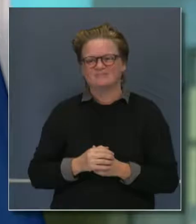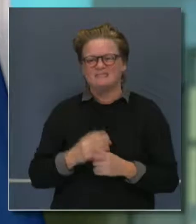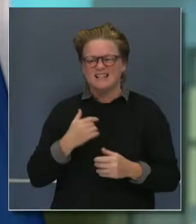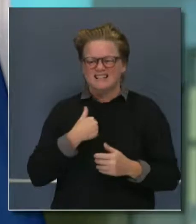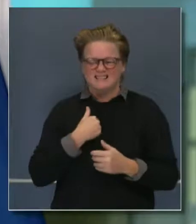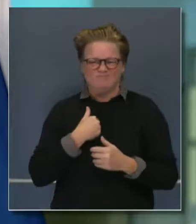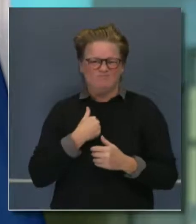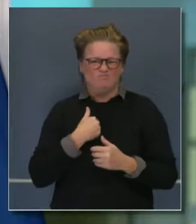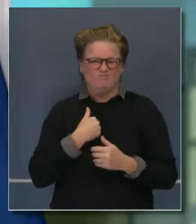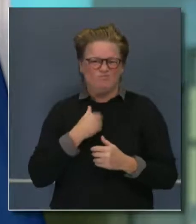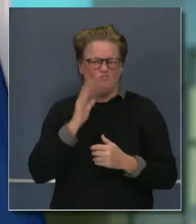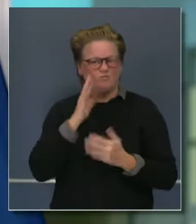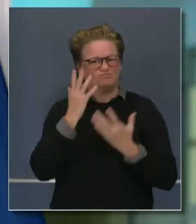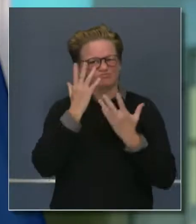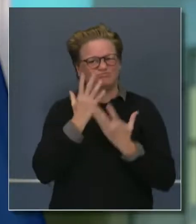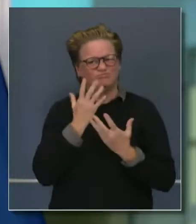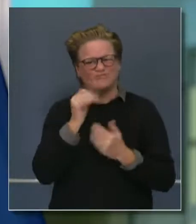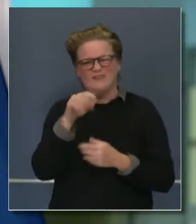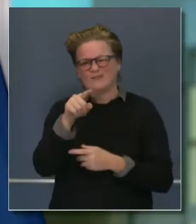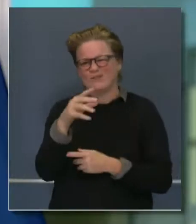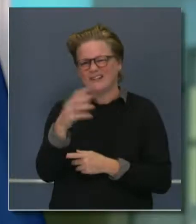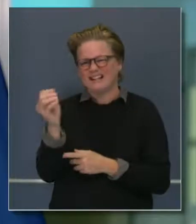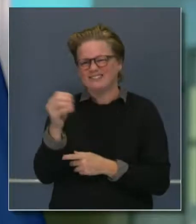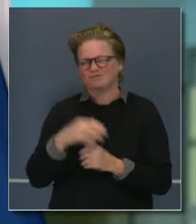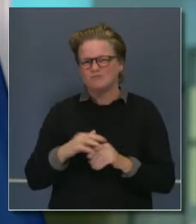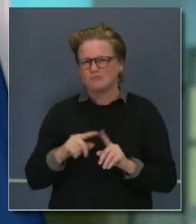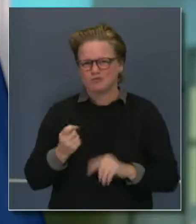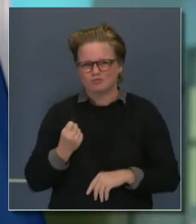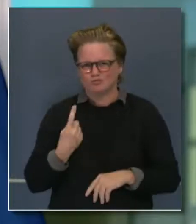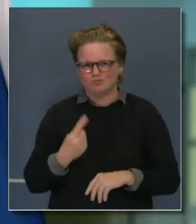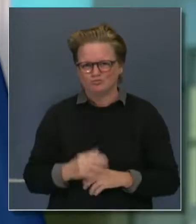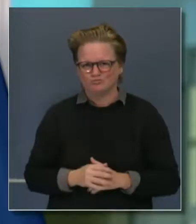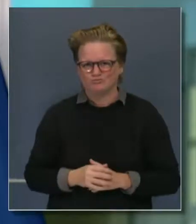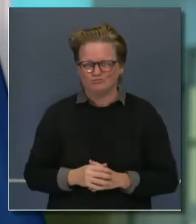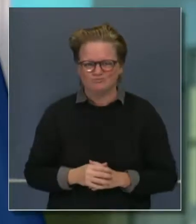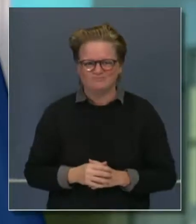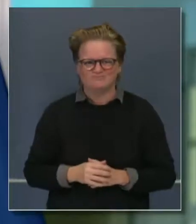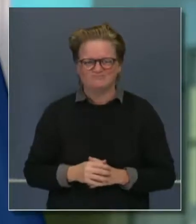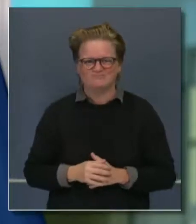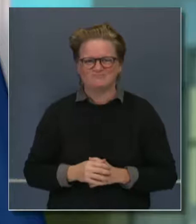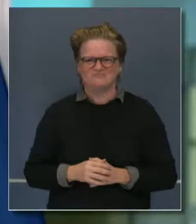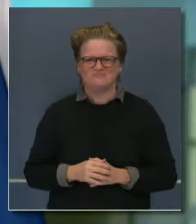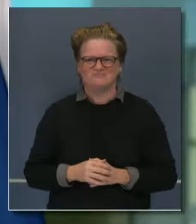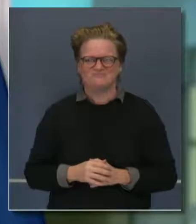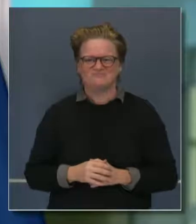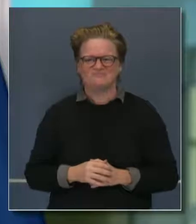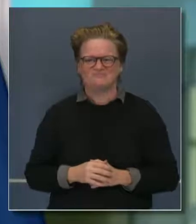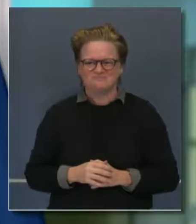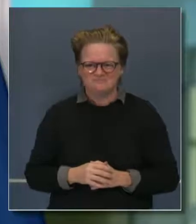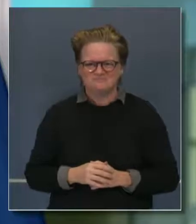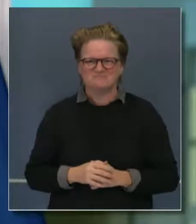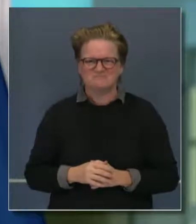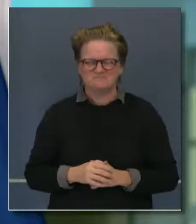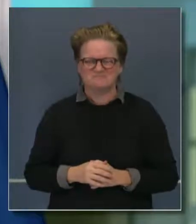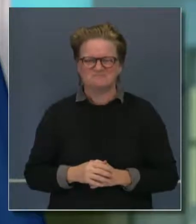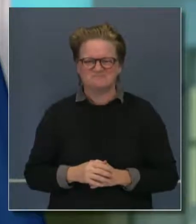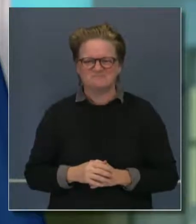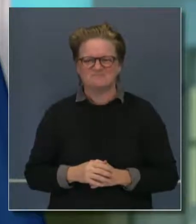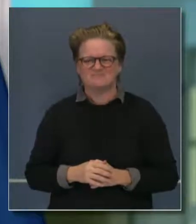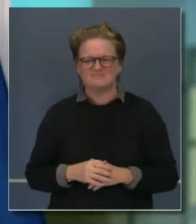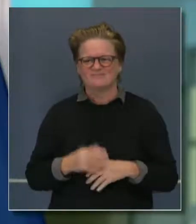folks leaving our state as well, at least in their formal roles. But this is a testament to